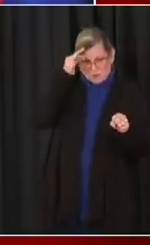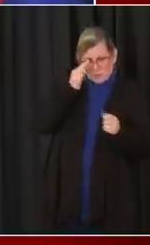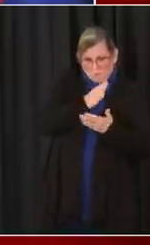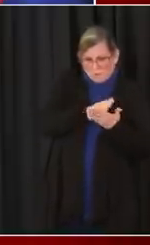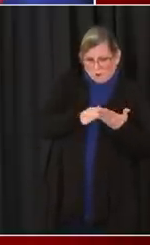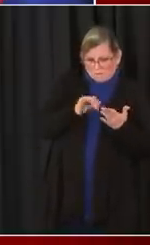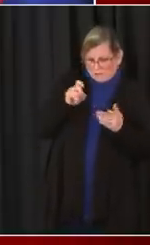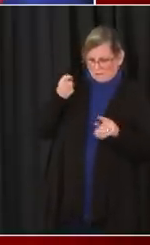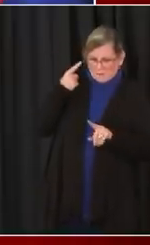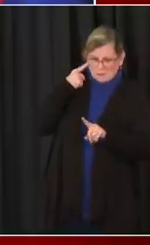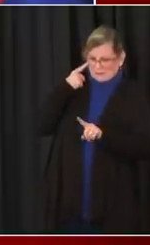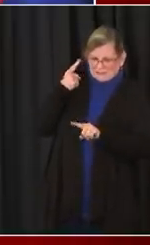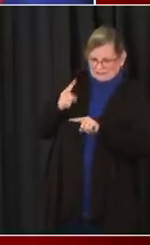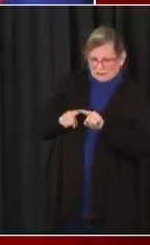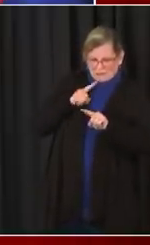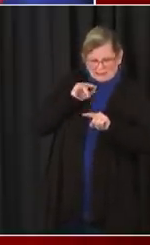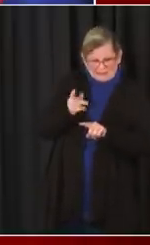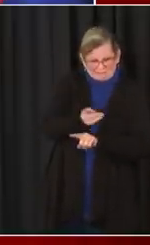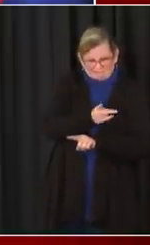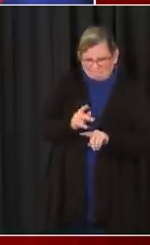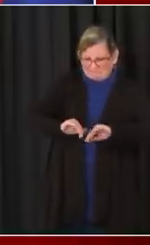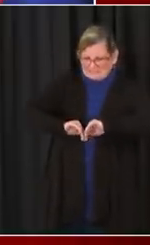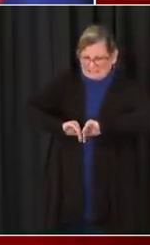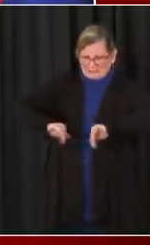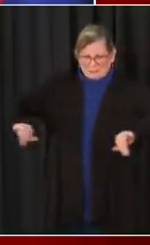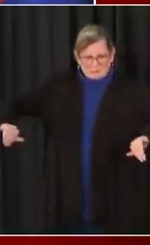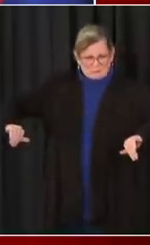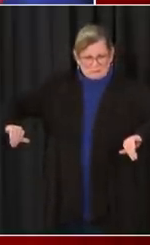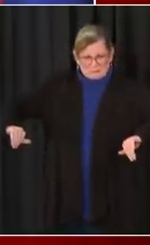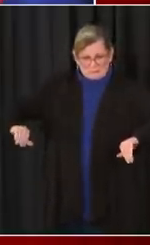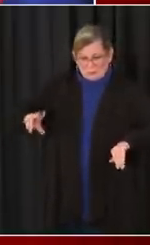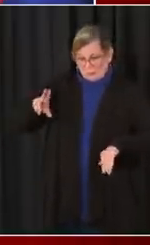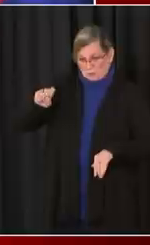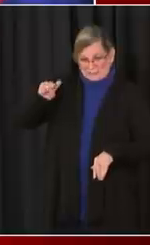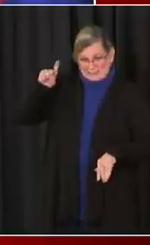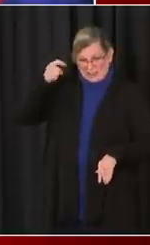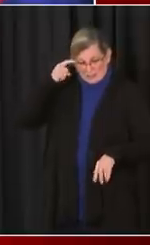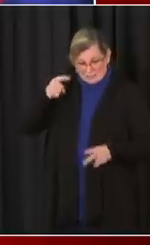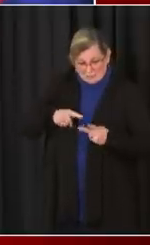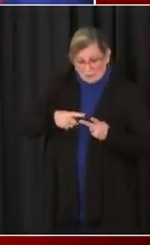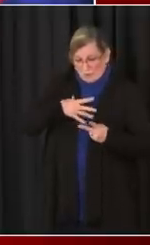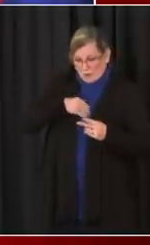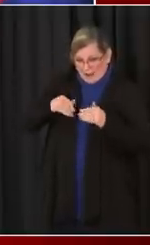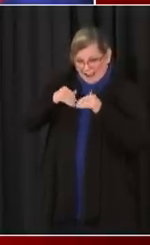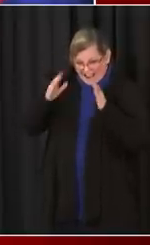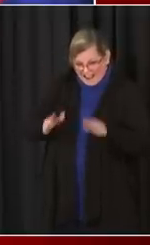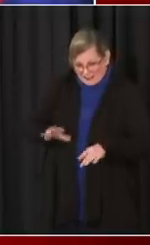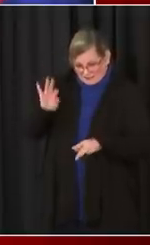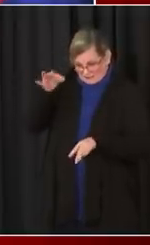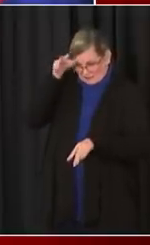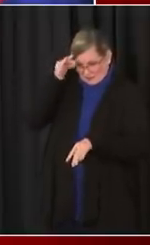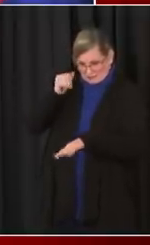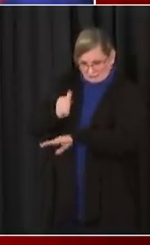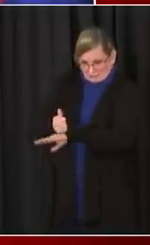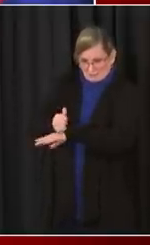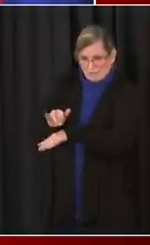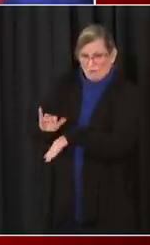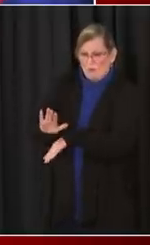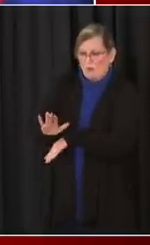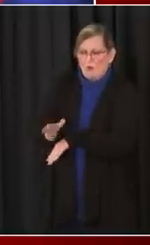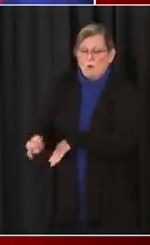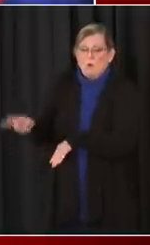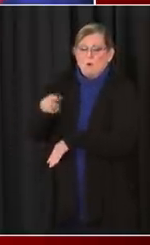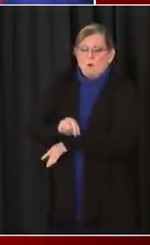of government. And so the Capitol, the White House, and other federal installations in the district have their